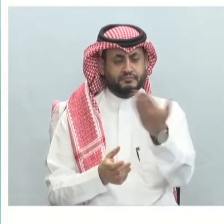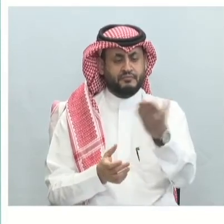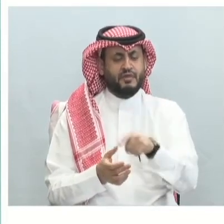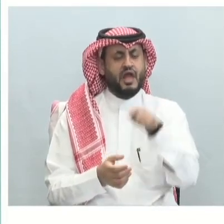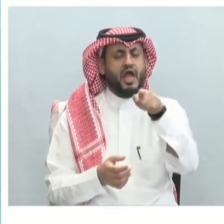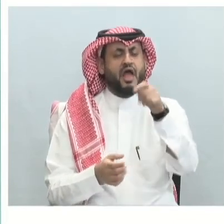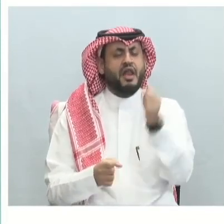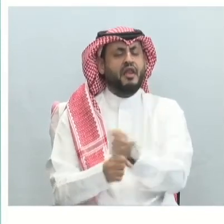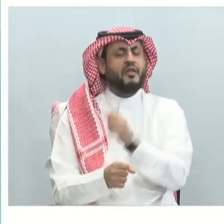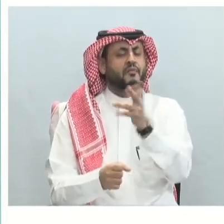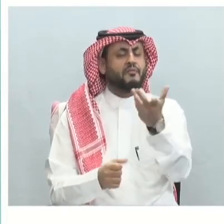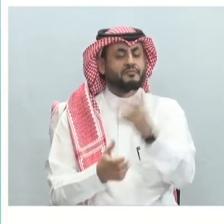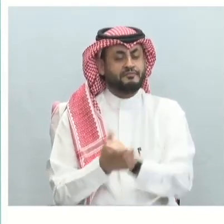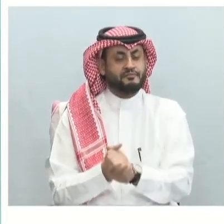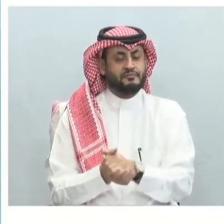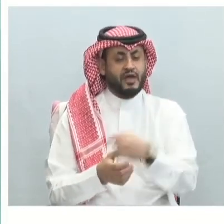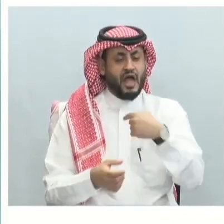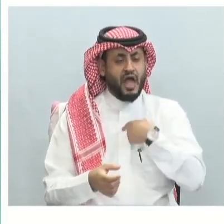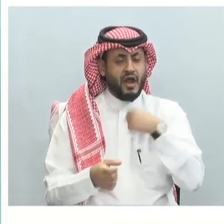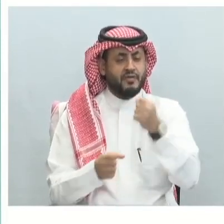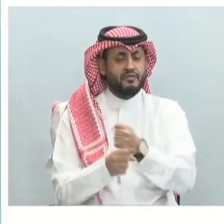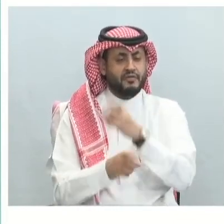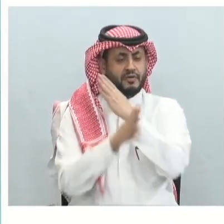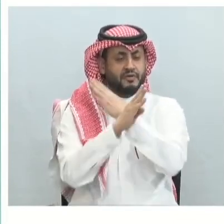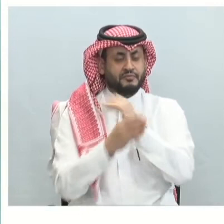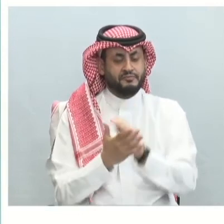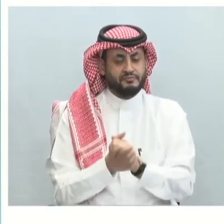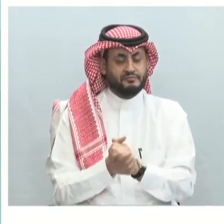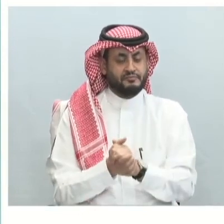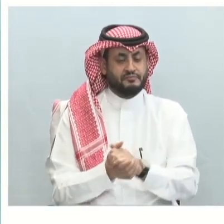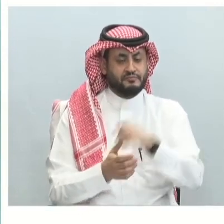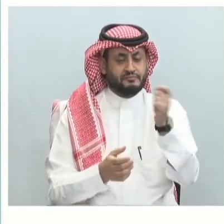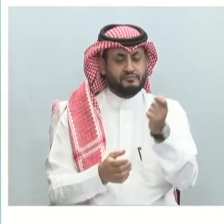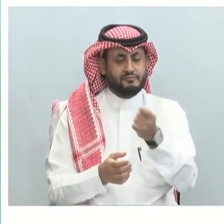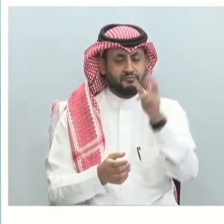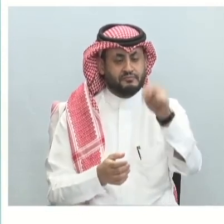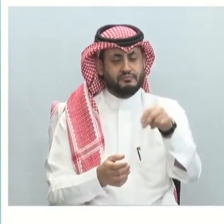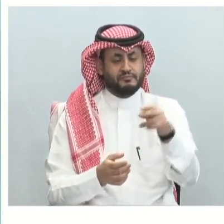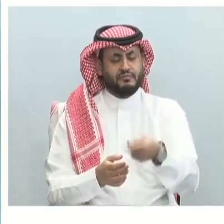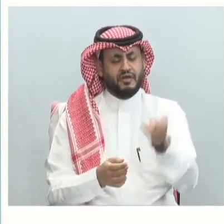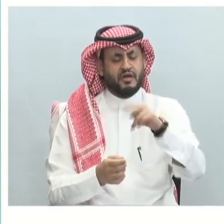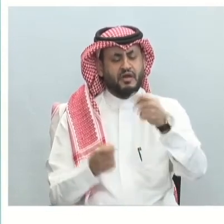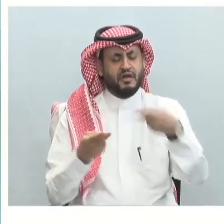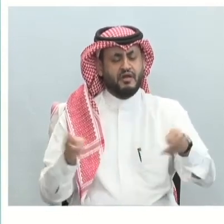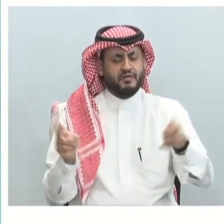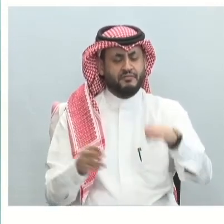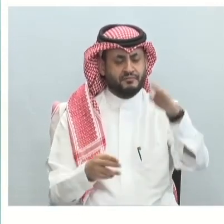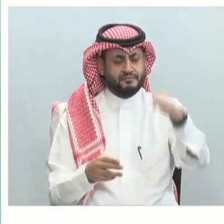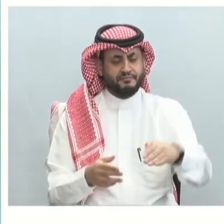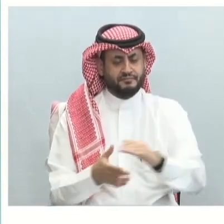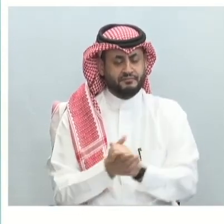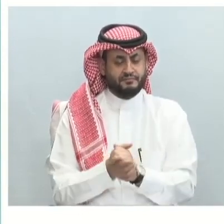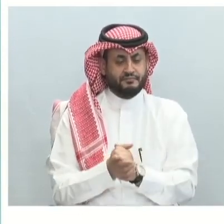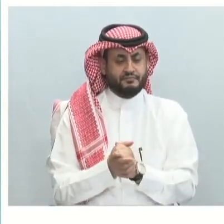what are you doing? I'm doing karate. I'm doing karate. Doing karate, doing karate.